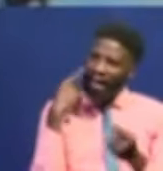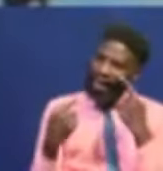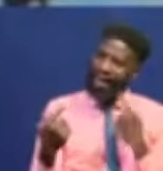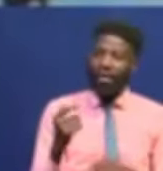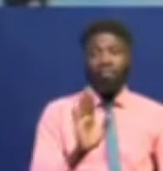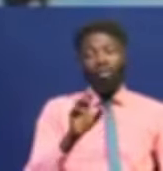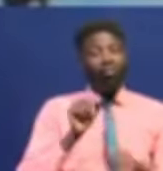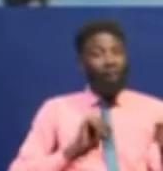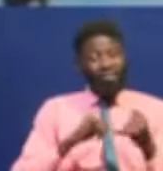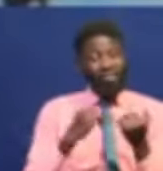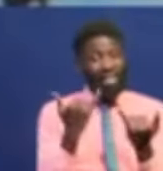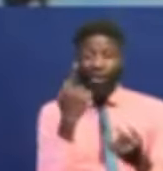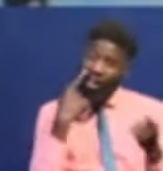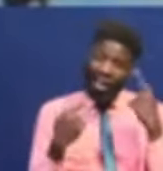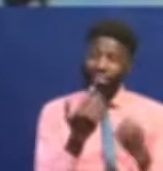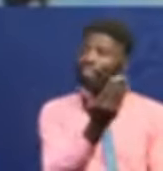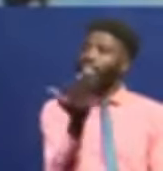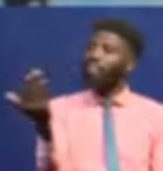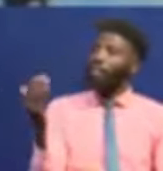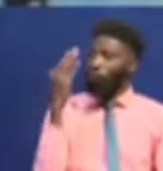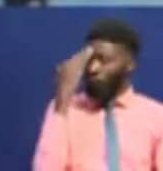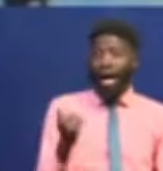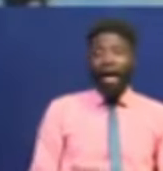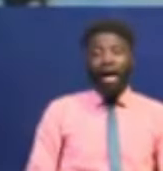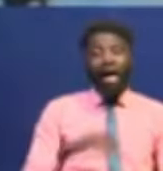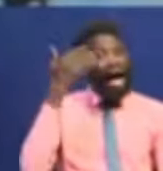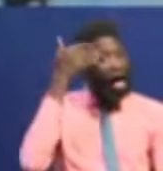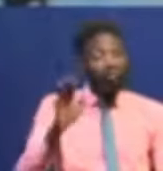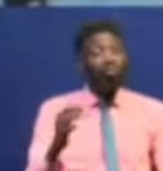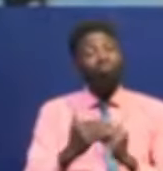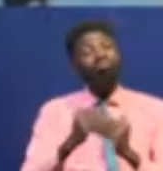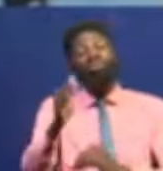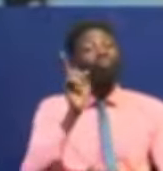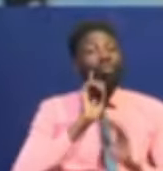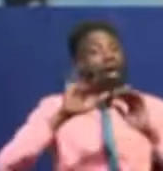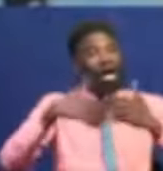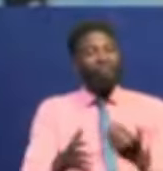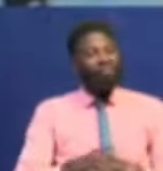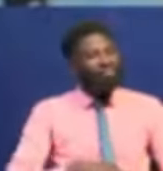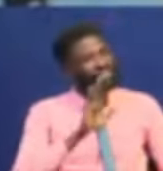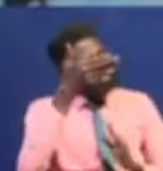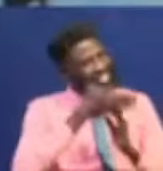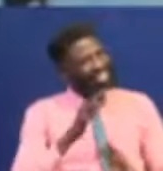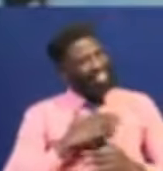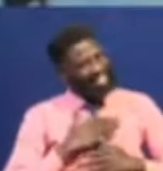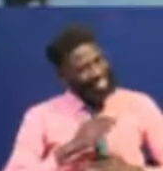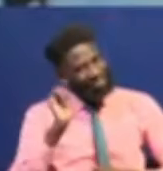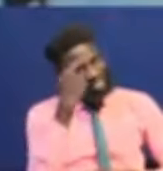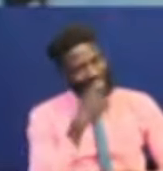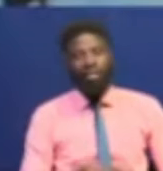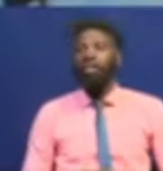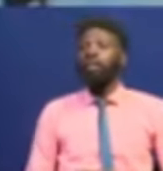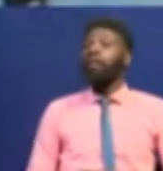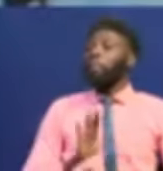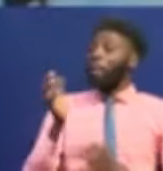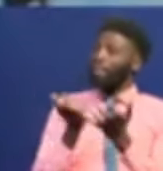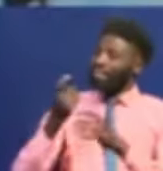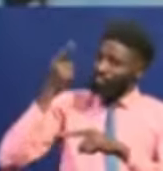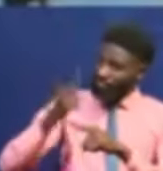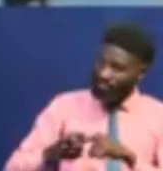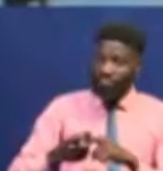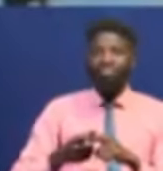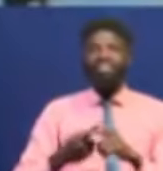their wives are in tears because they don't know how to face tomorrow. Mr. President, their businesses have been wiped out. Yeah. Their